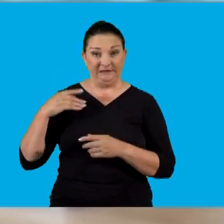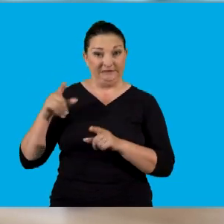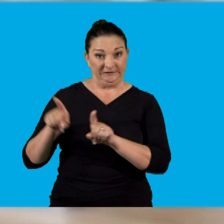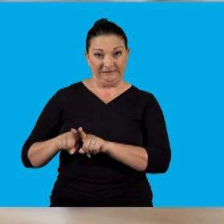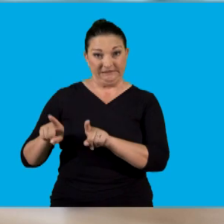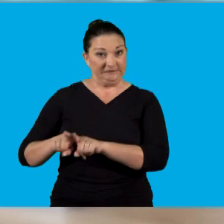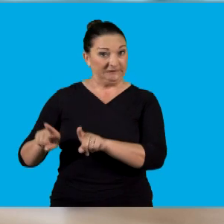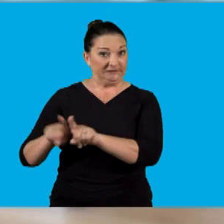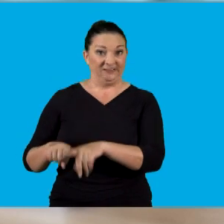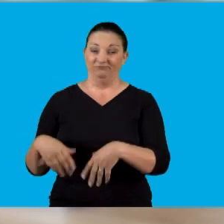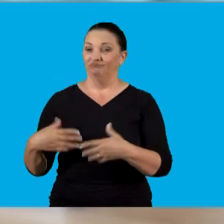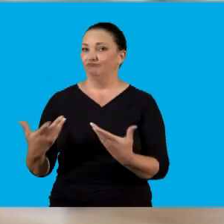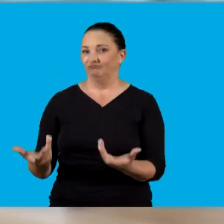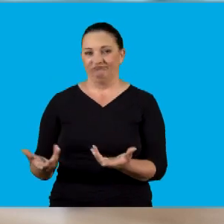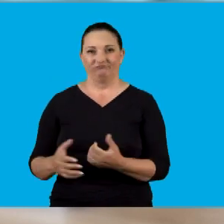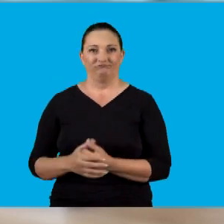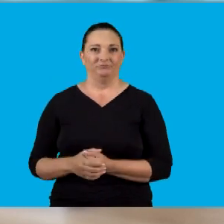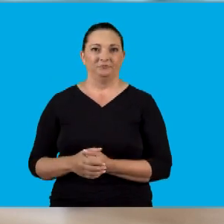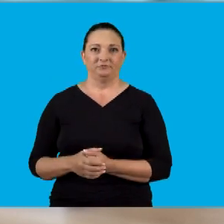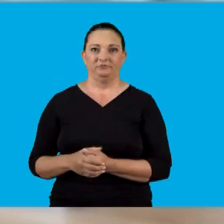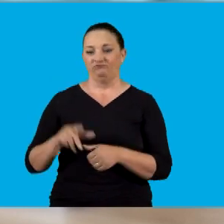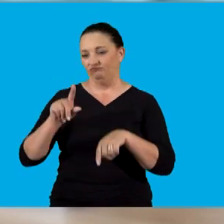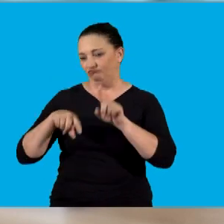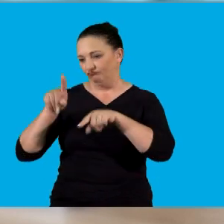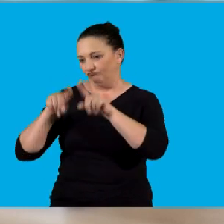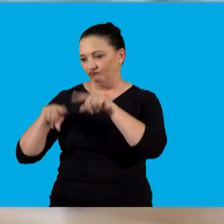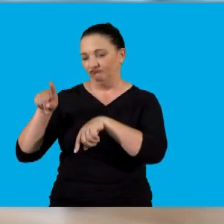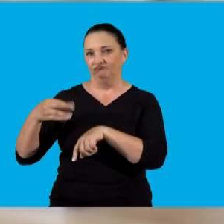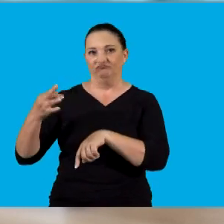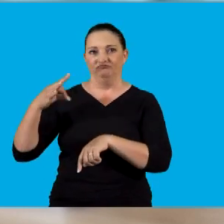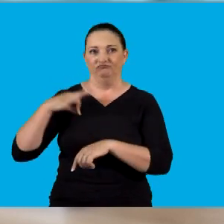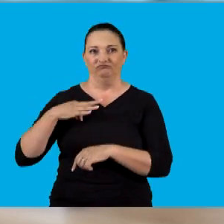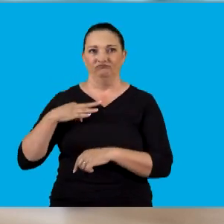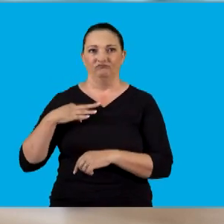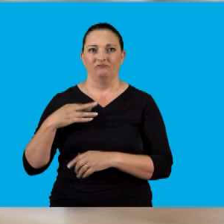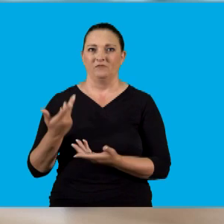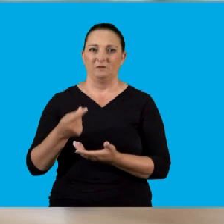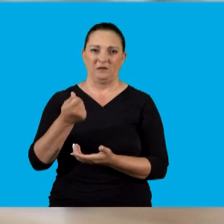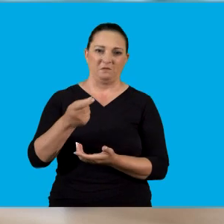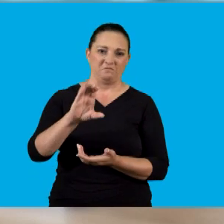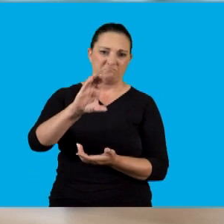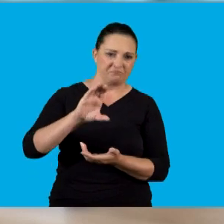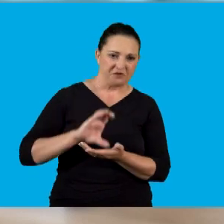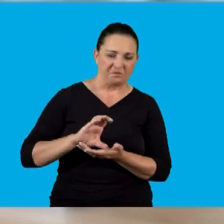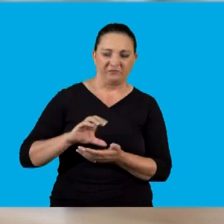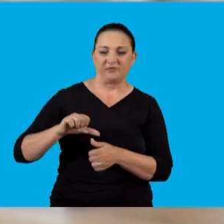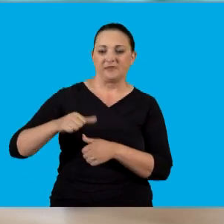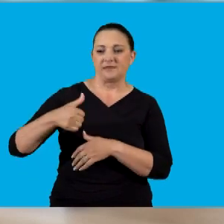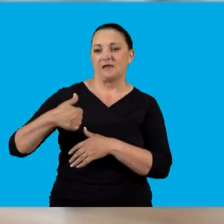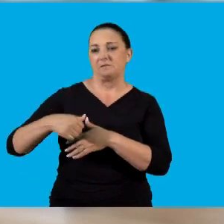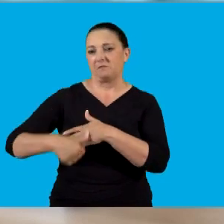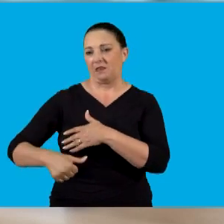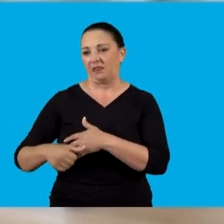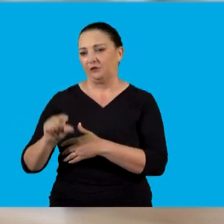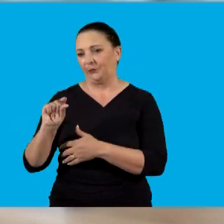rather. The income is inconsistent. You would get this amount of money this month, next month you get this another amount of money. Hence,